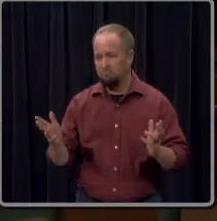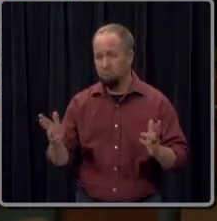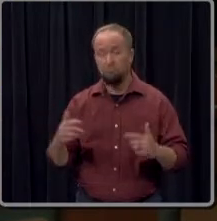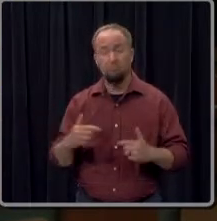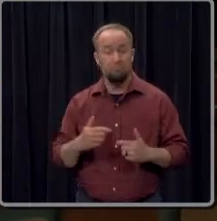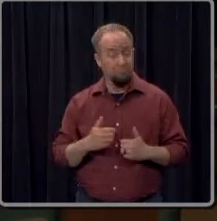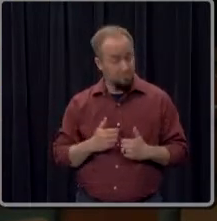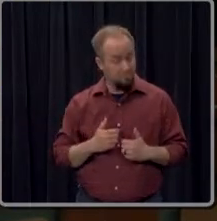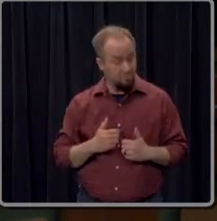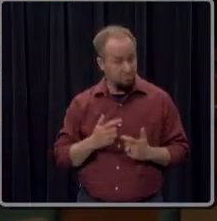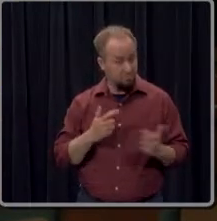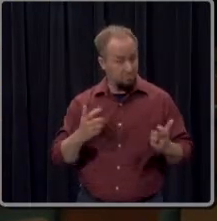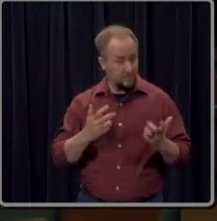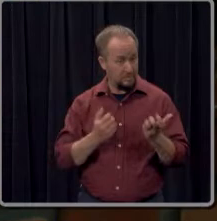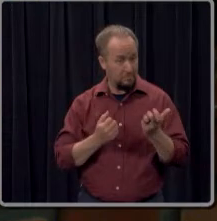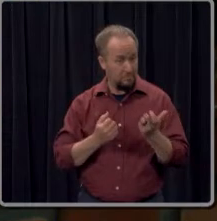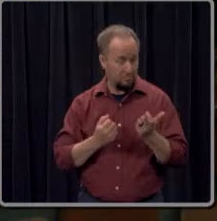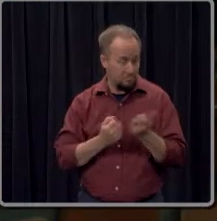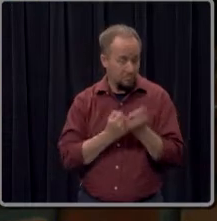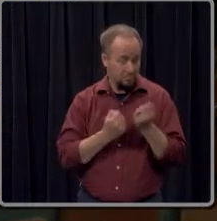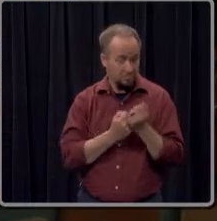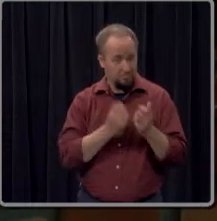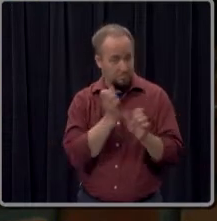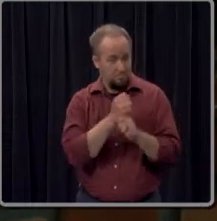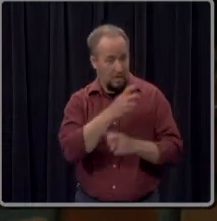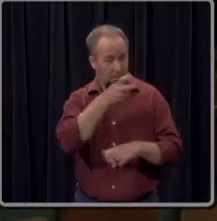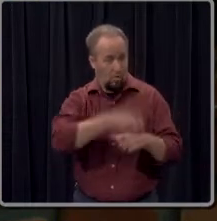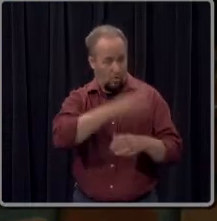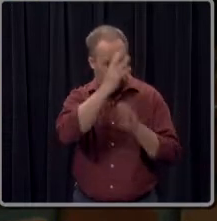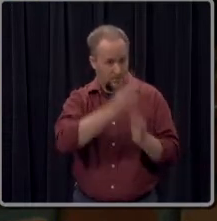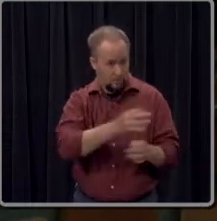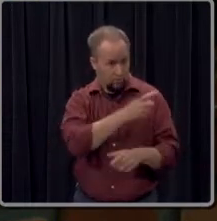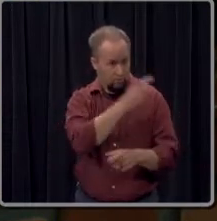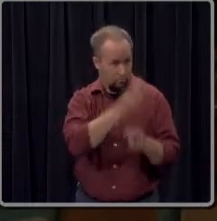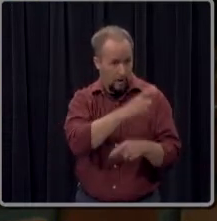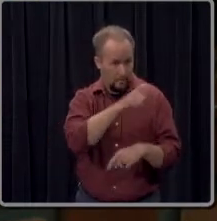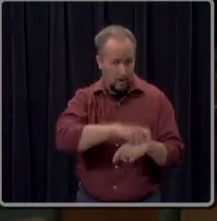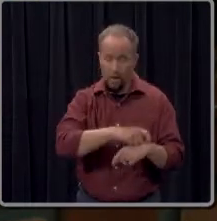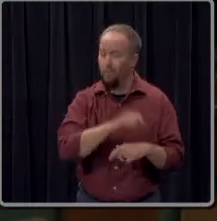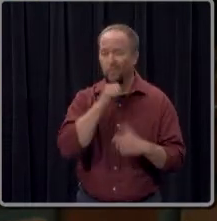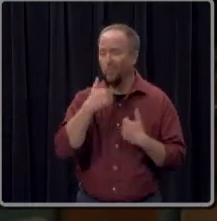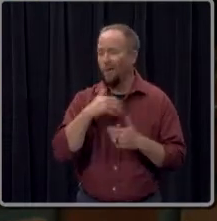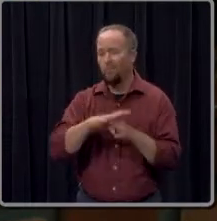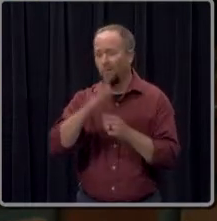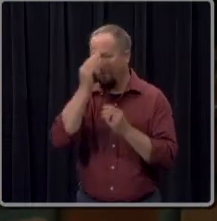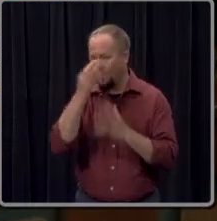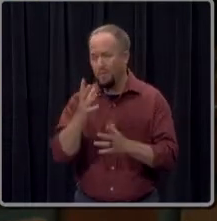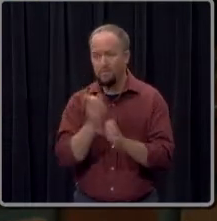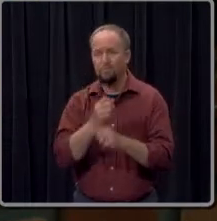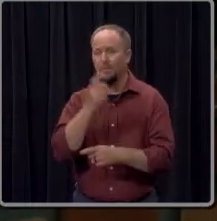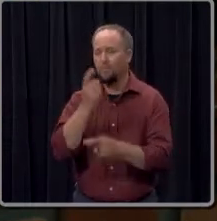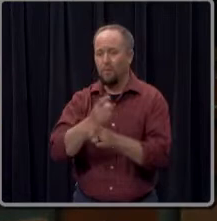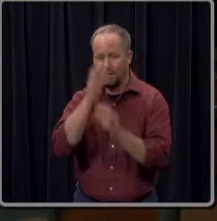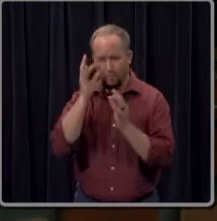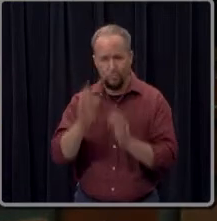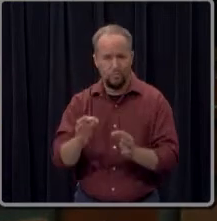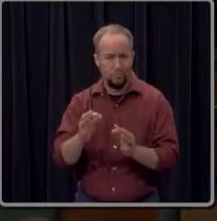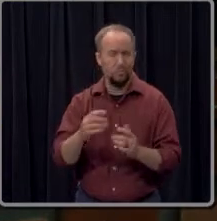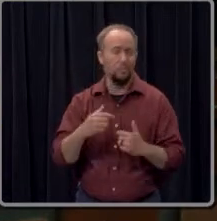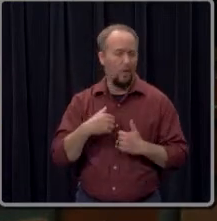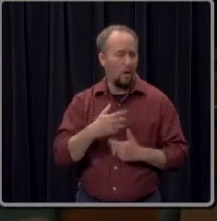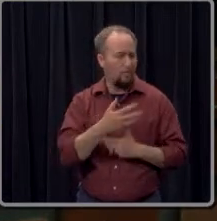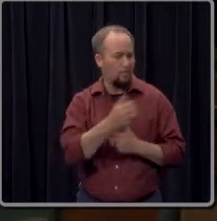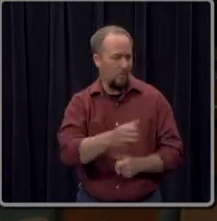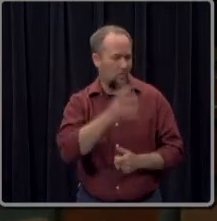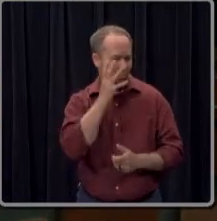I'm a big proponent of making hard decisions when it's the right time. We don't have enough information to make that right decision. I am confident